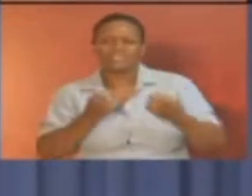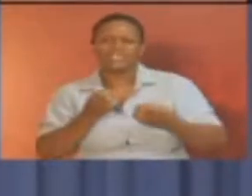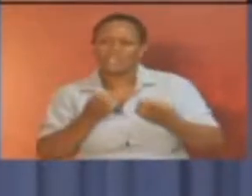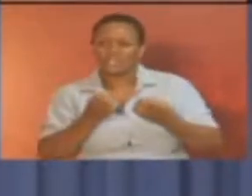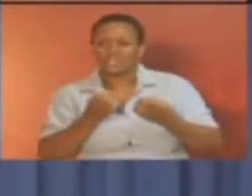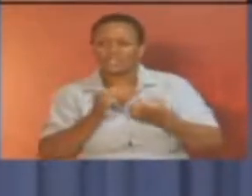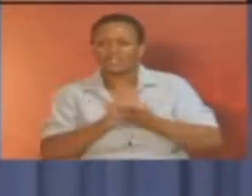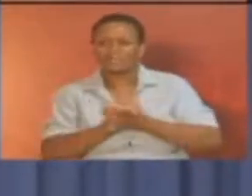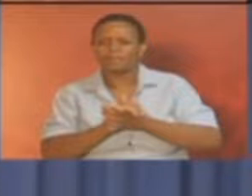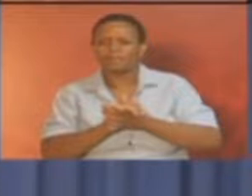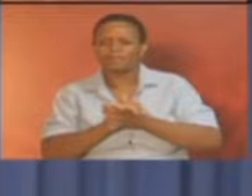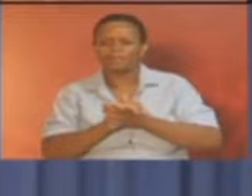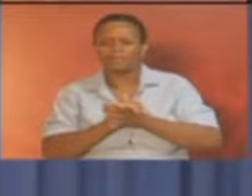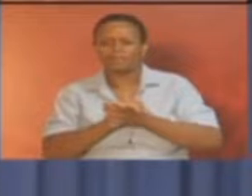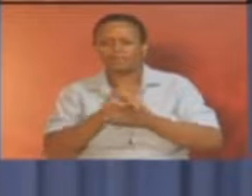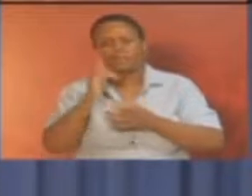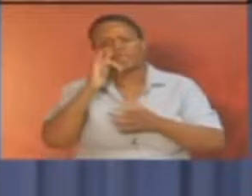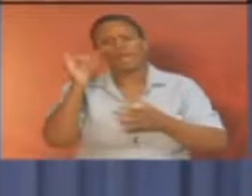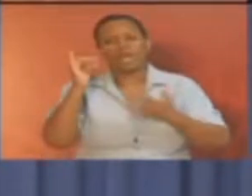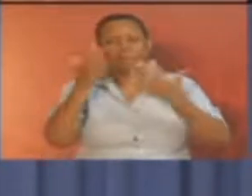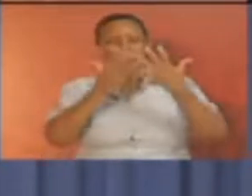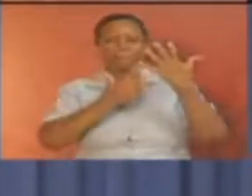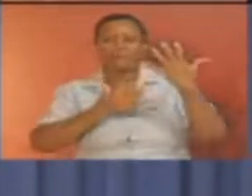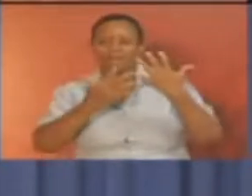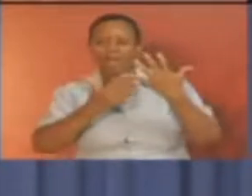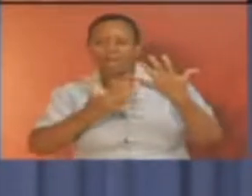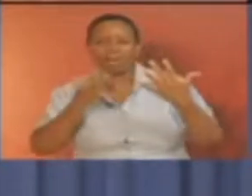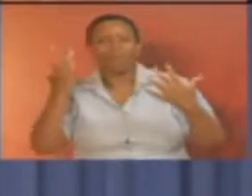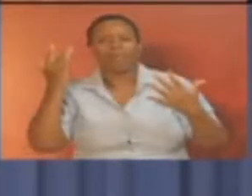way that it is, had the